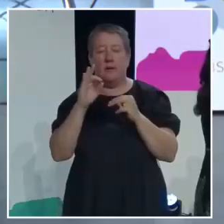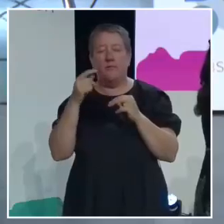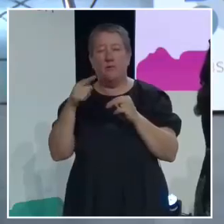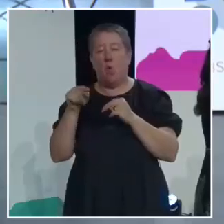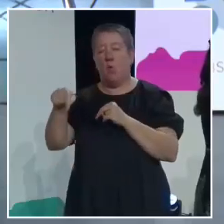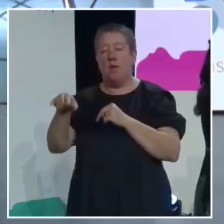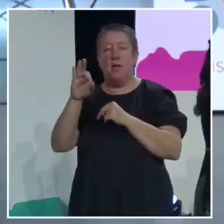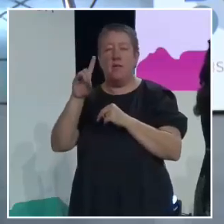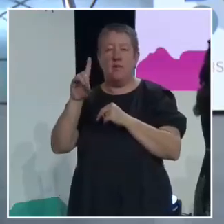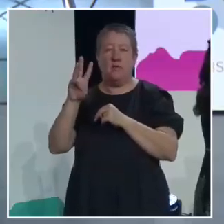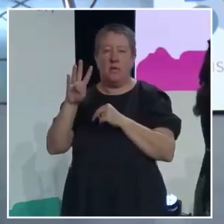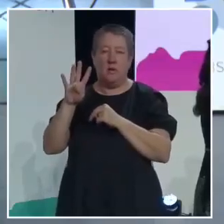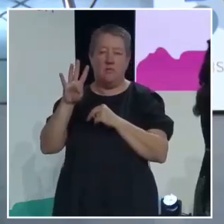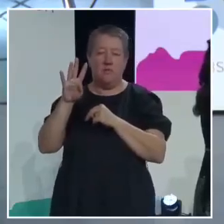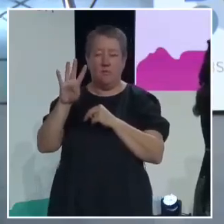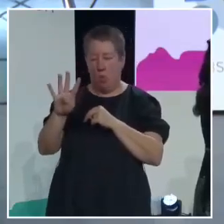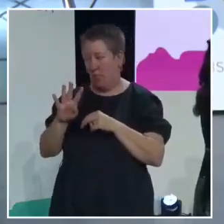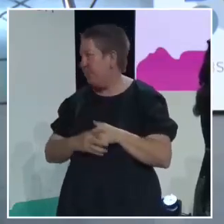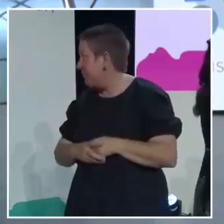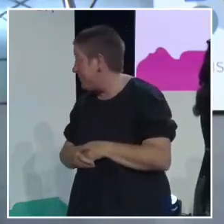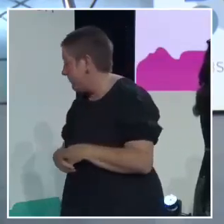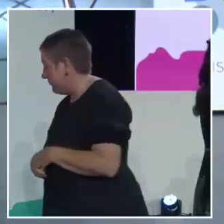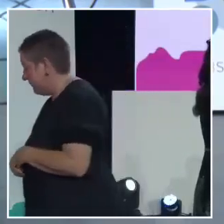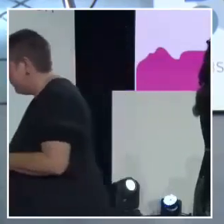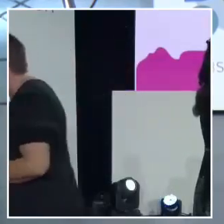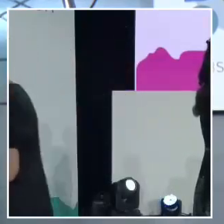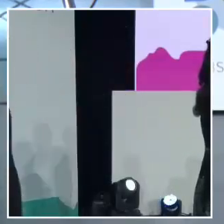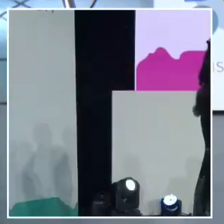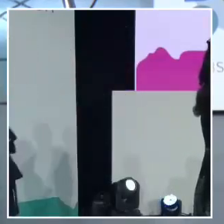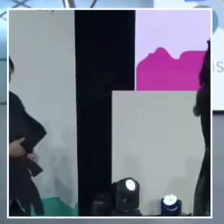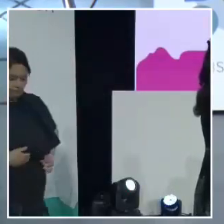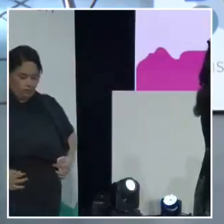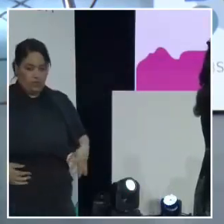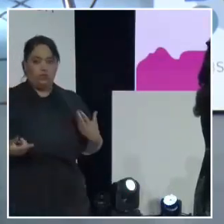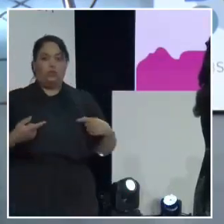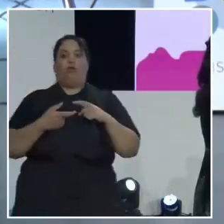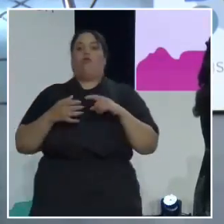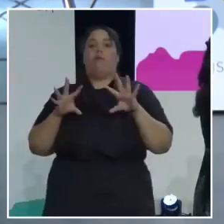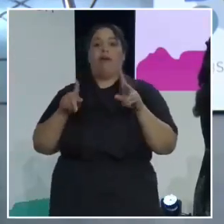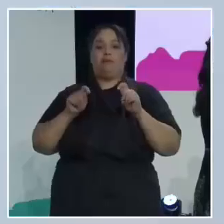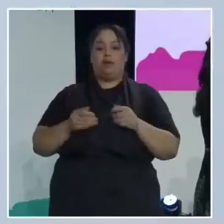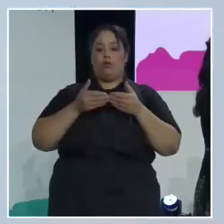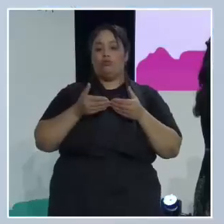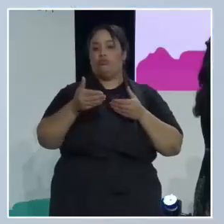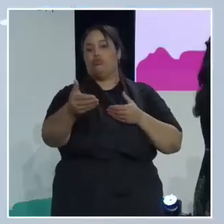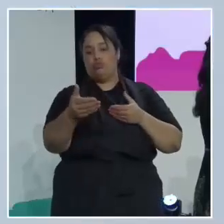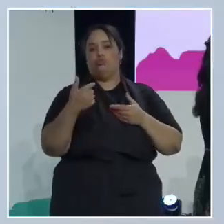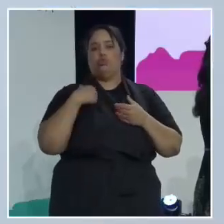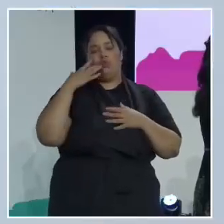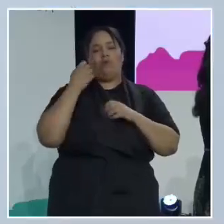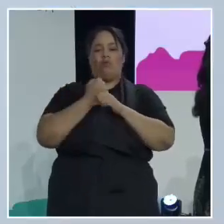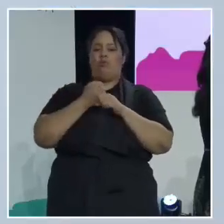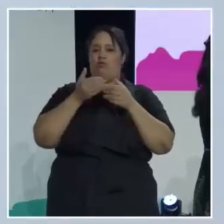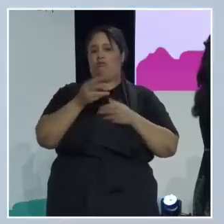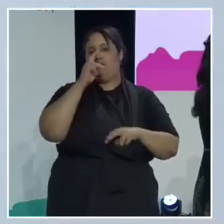So probably from Cape Town to Sevilla, there's a bit of work to do, so that